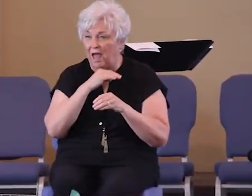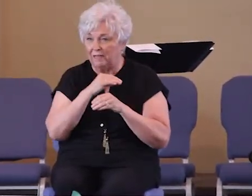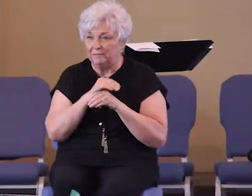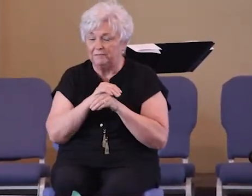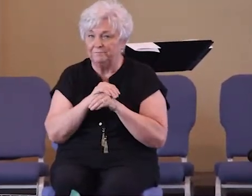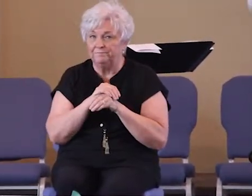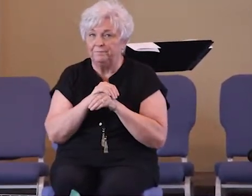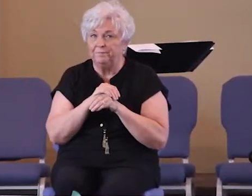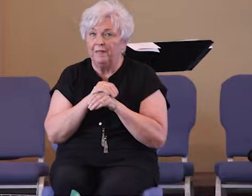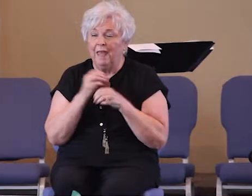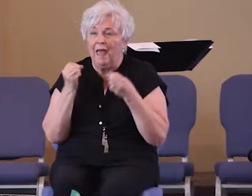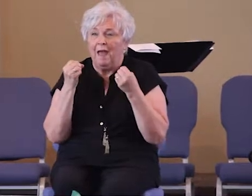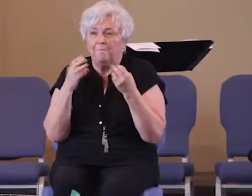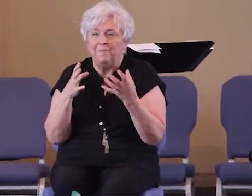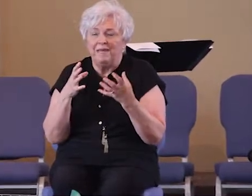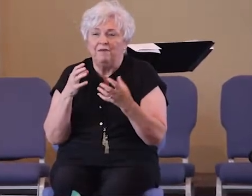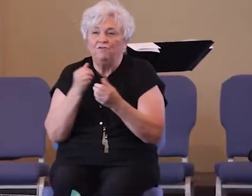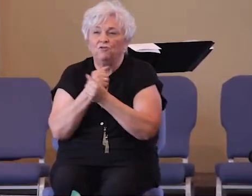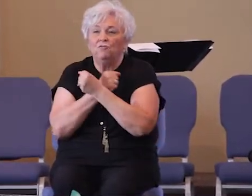How many of you love the truth?